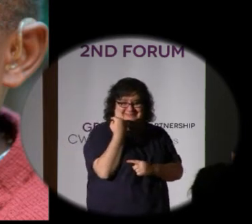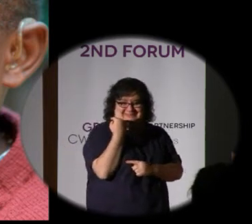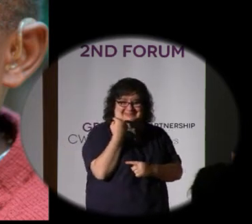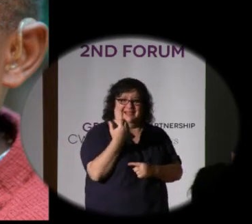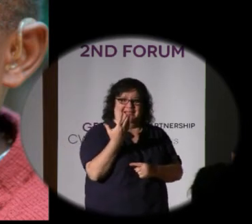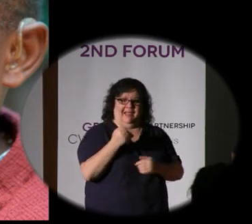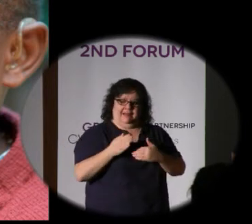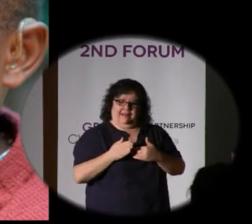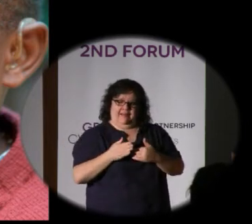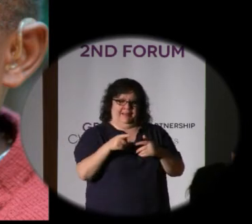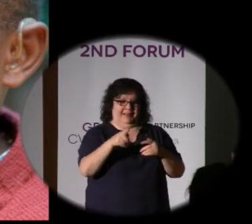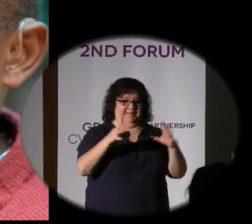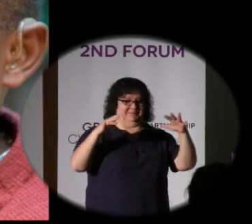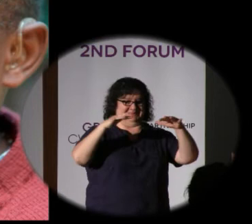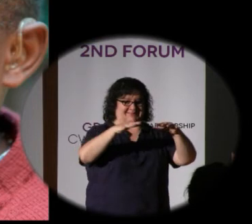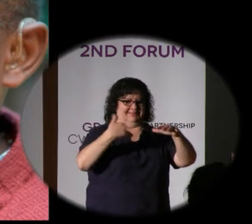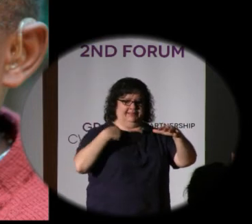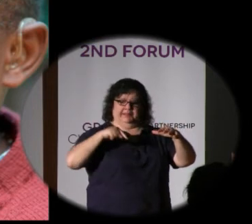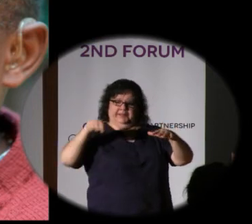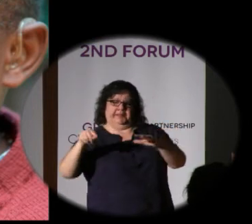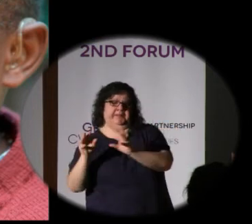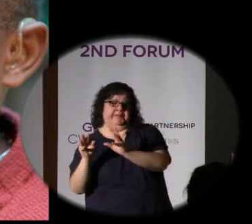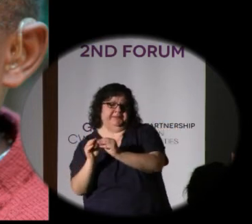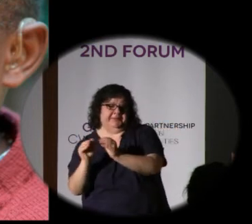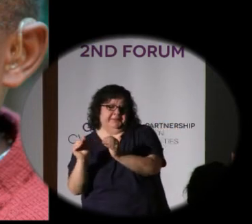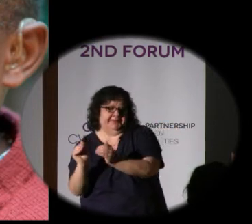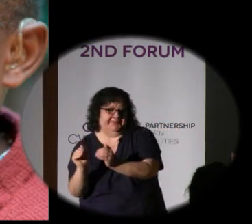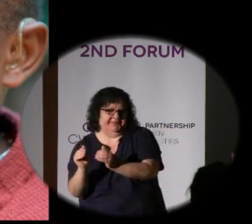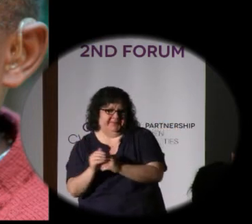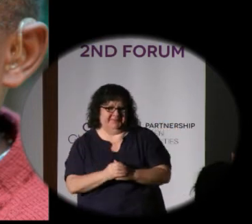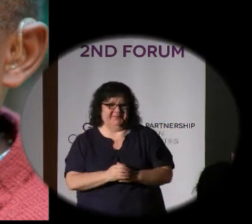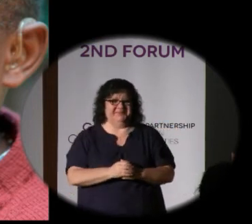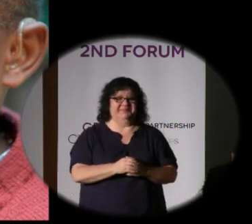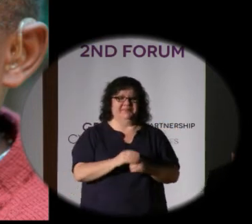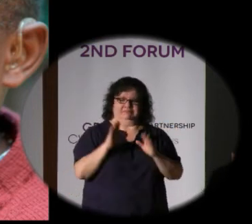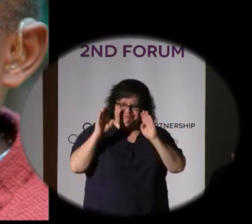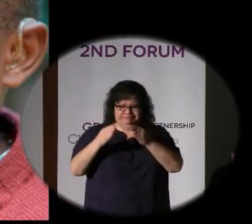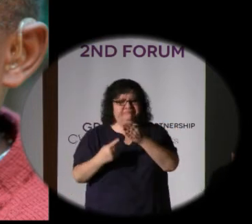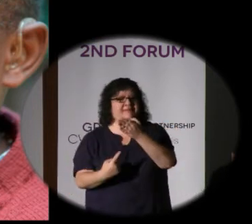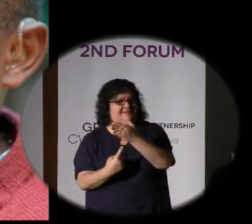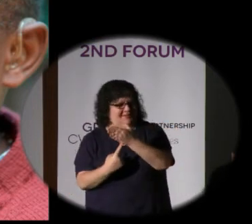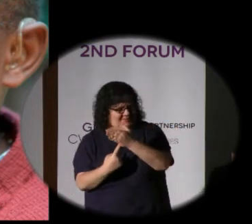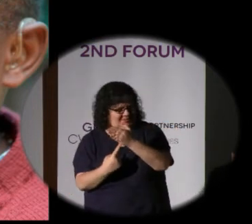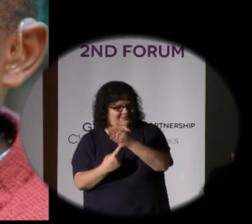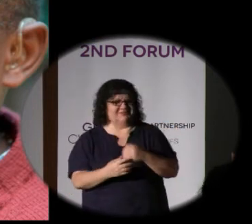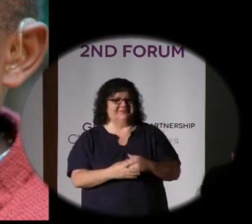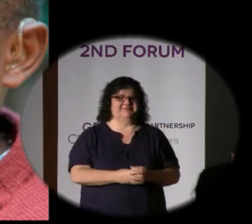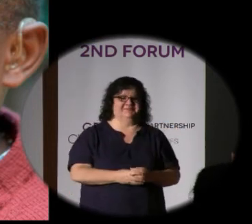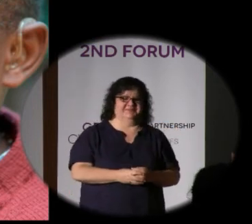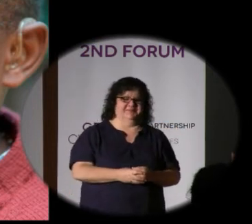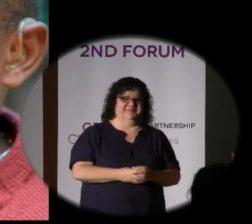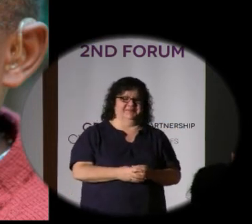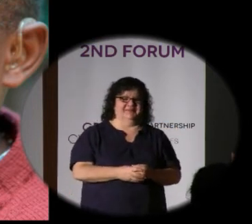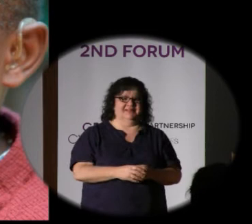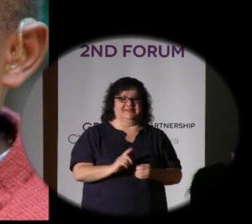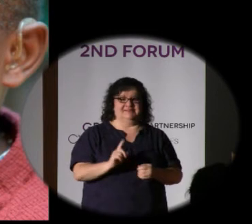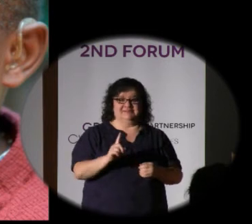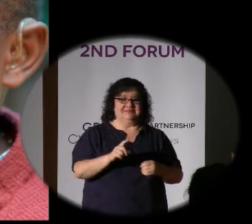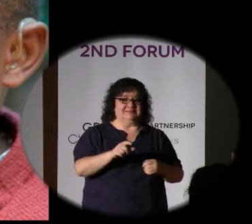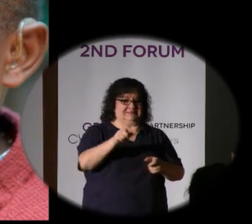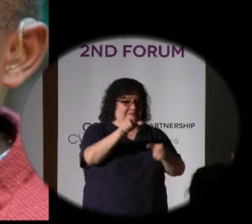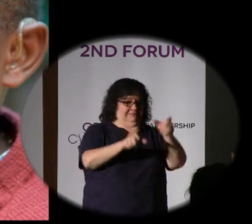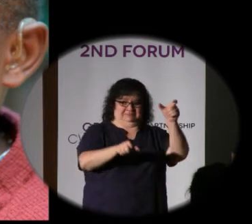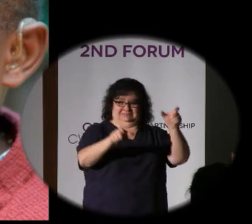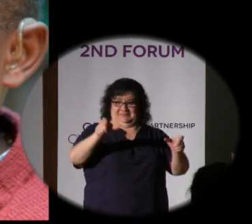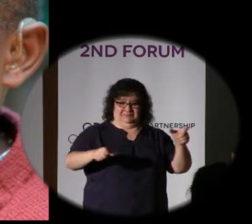is a big thing which makes really people disabled and non-disabled. And the unfortunate thing is